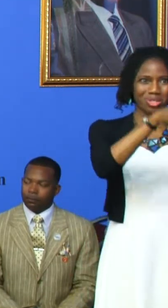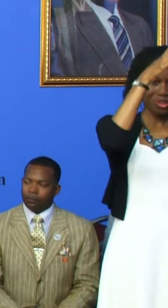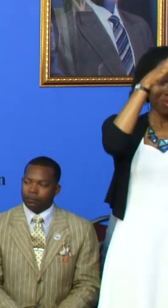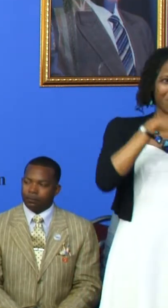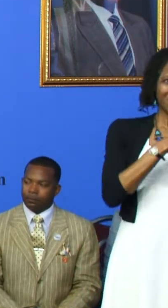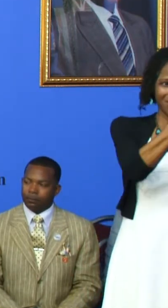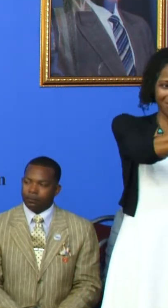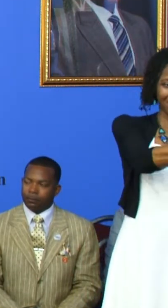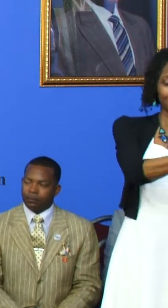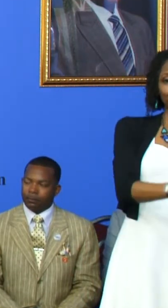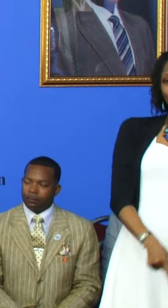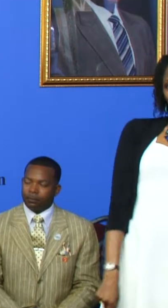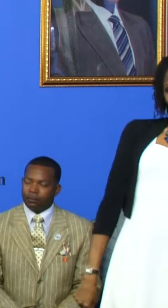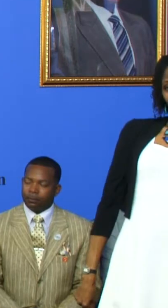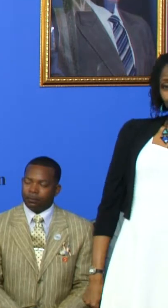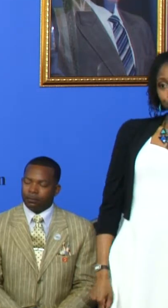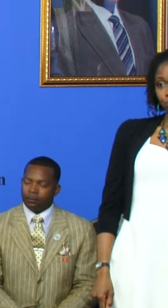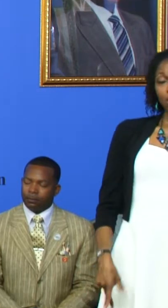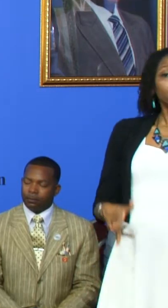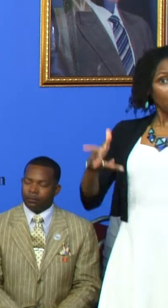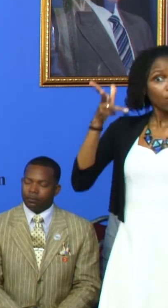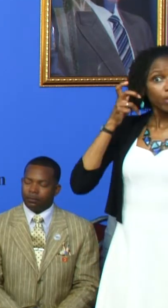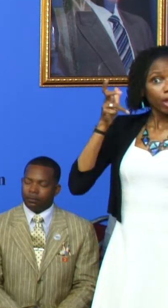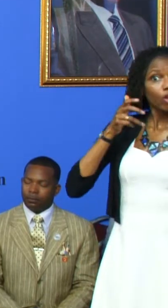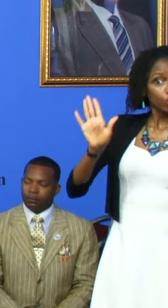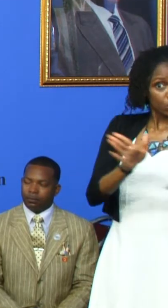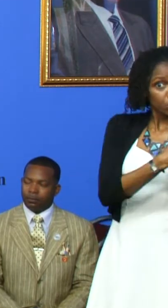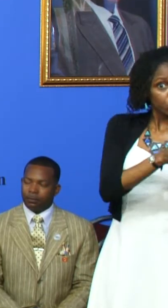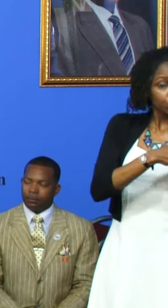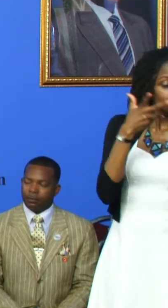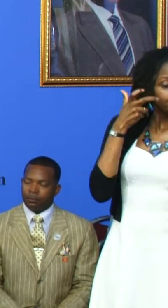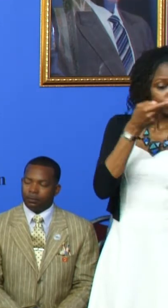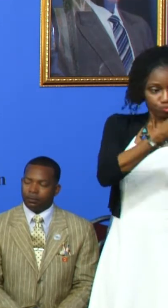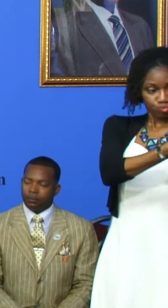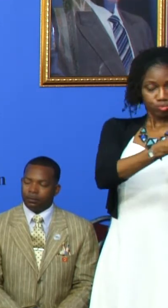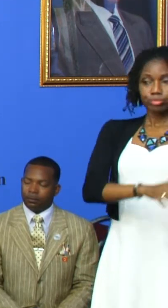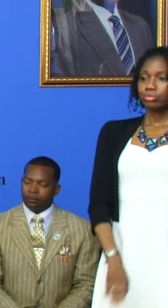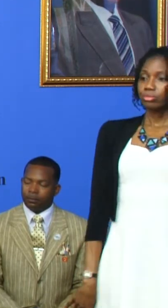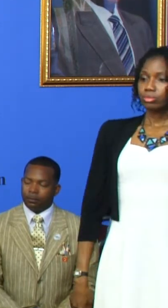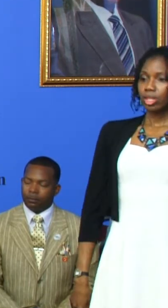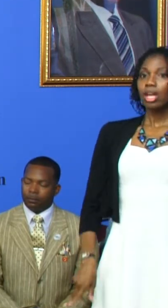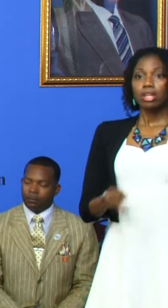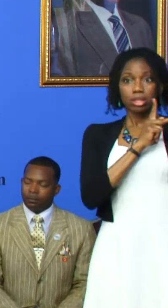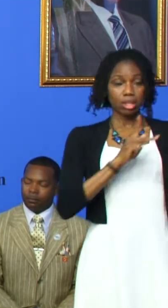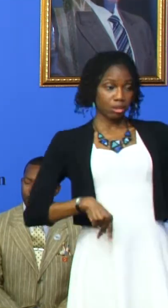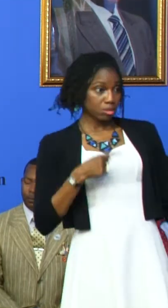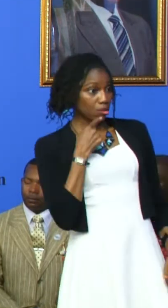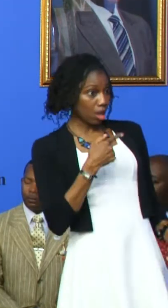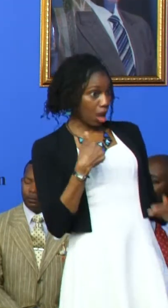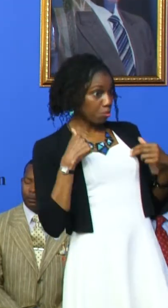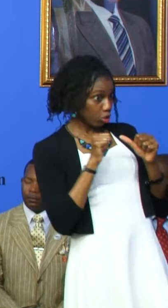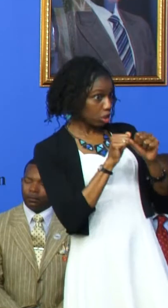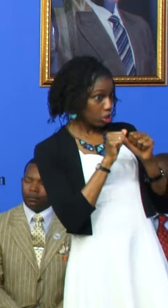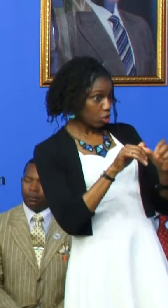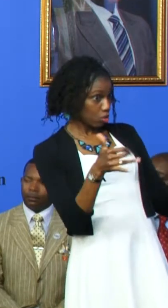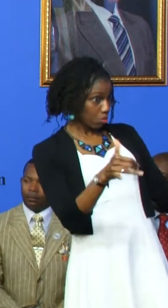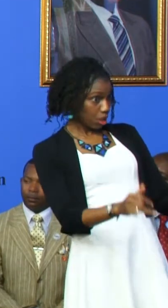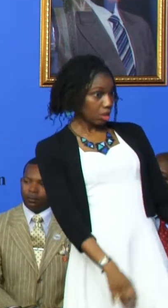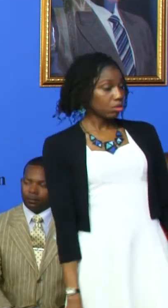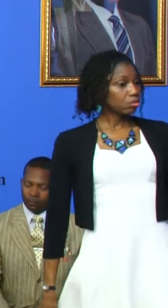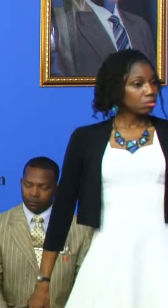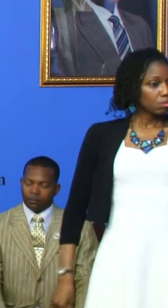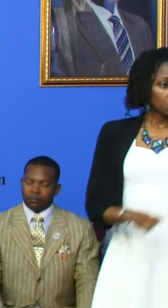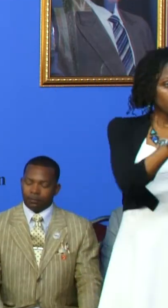Abednego standing there. They heard the music. King said, I'm going to play it some more. Maybe